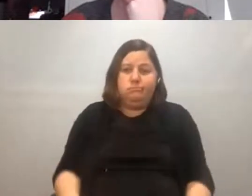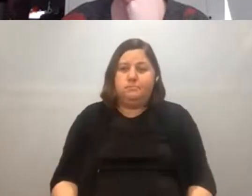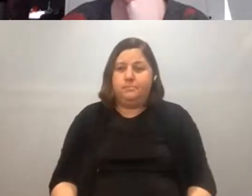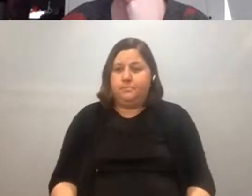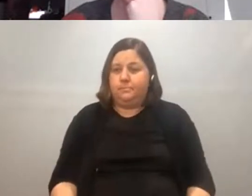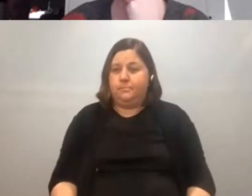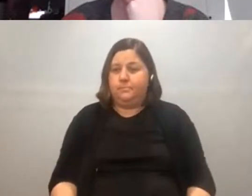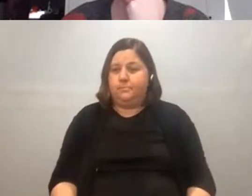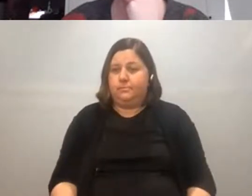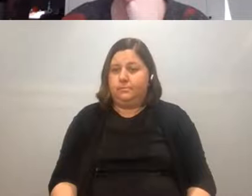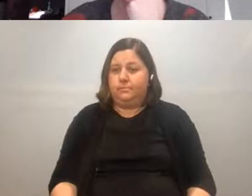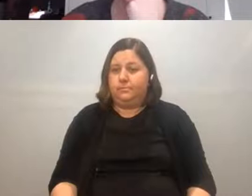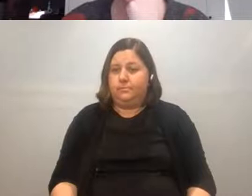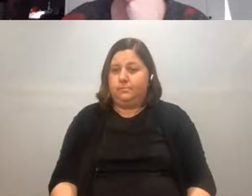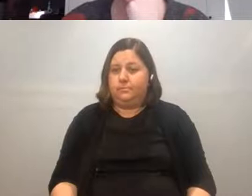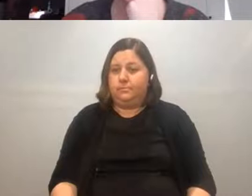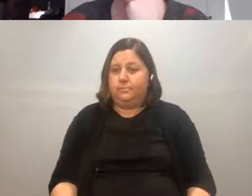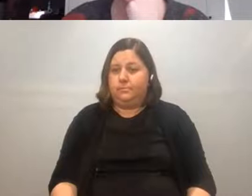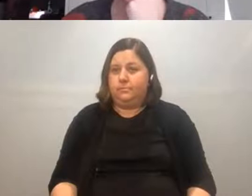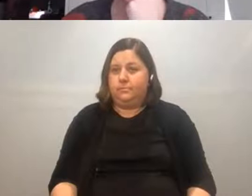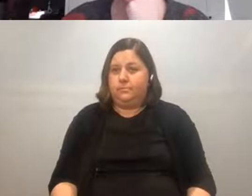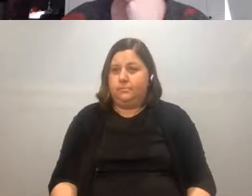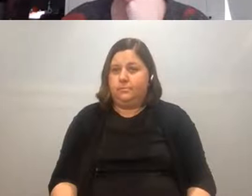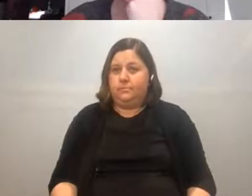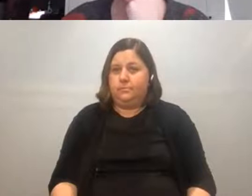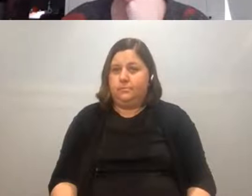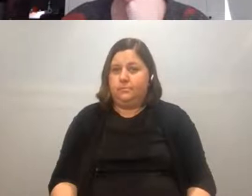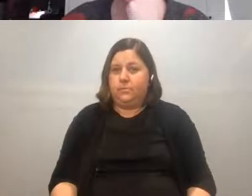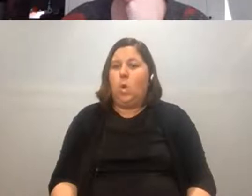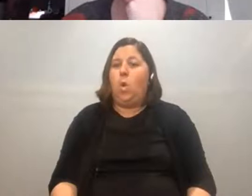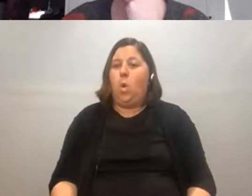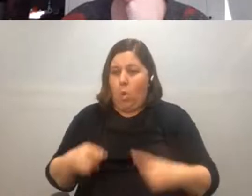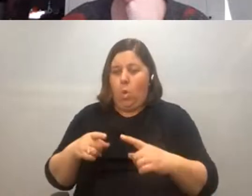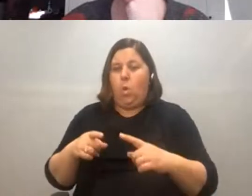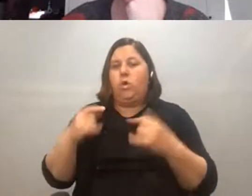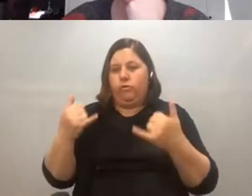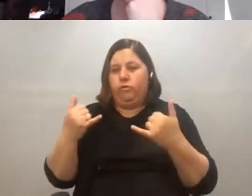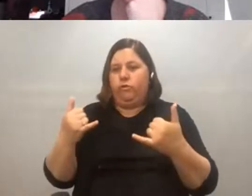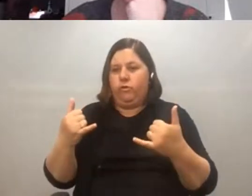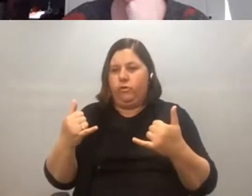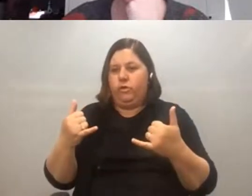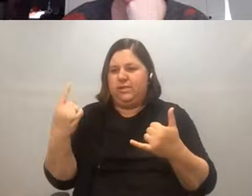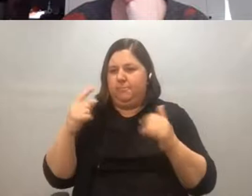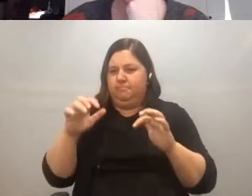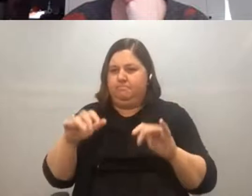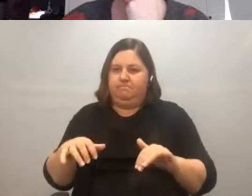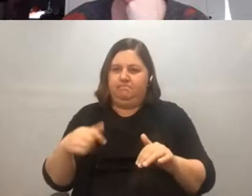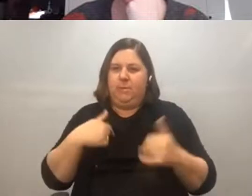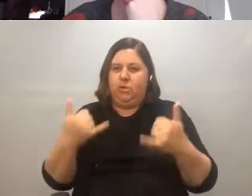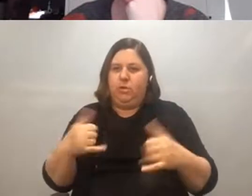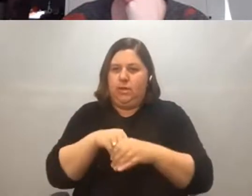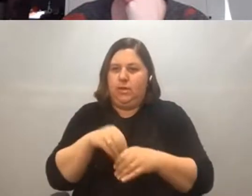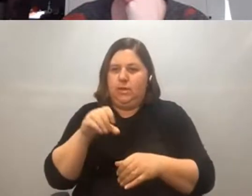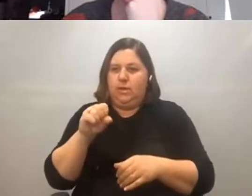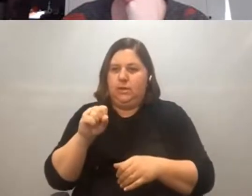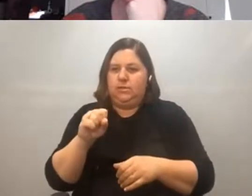wow um well here i am currently in a substance abuse recovery vocational